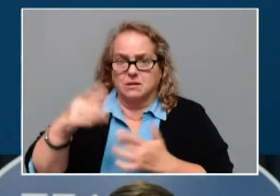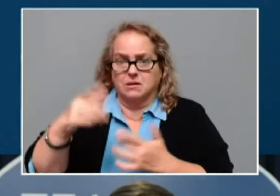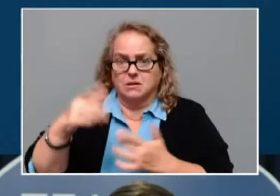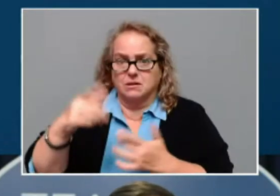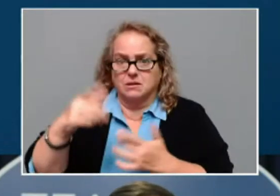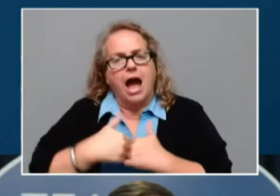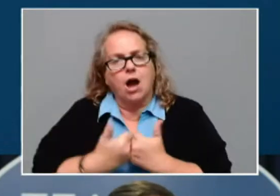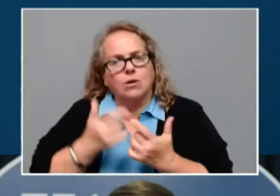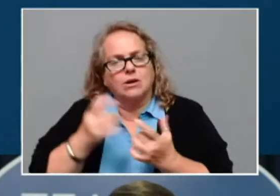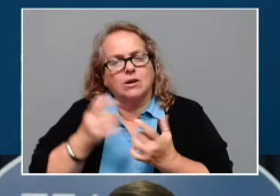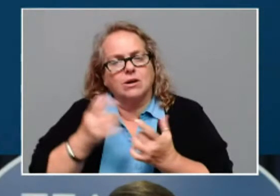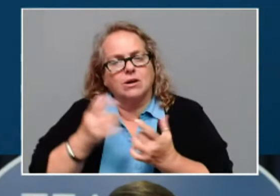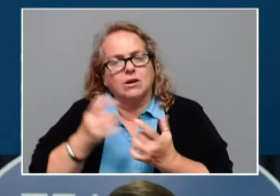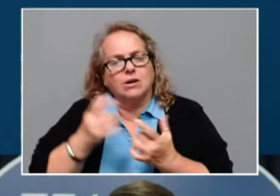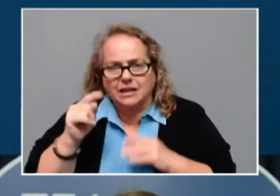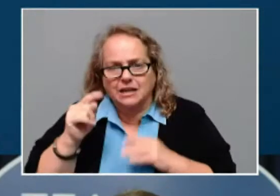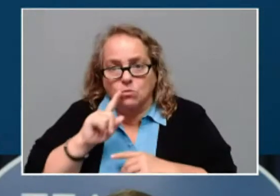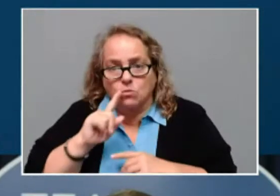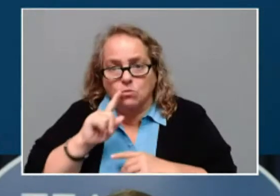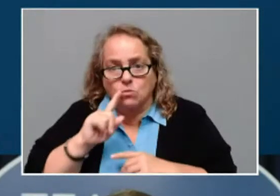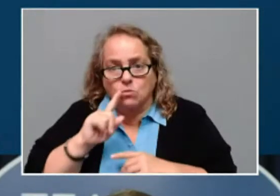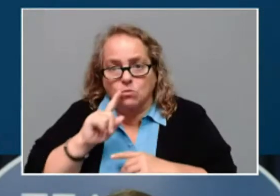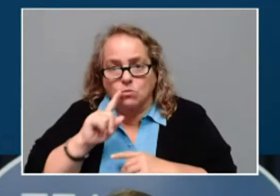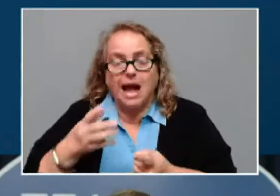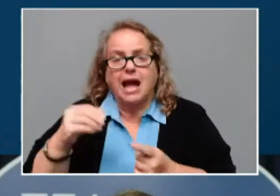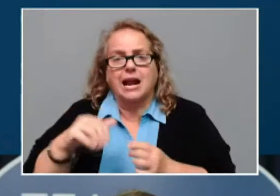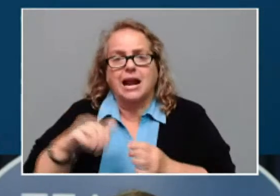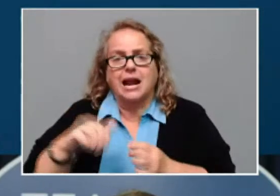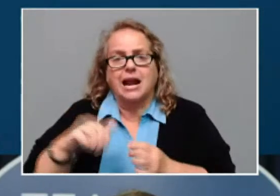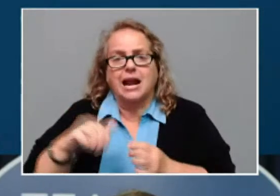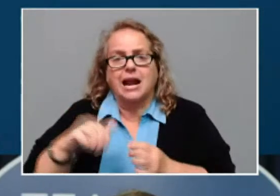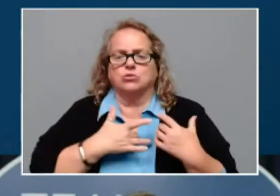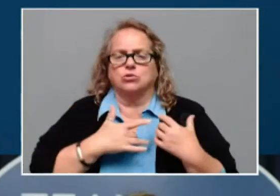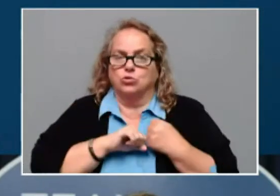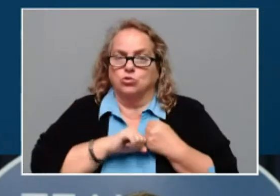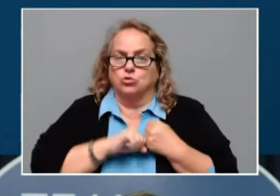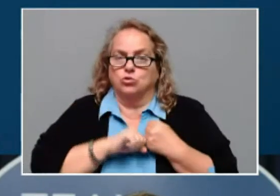much grief we're even going to carry with us in the years to come.